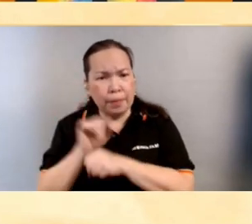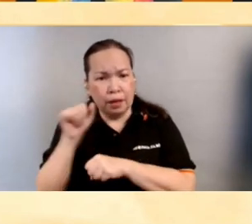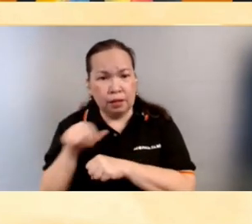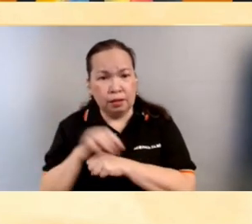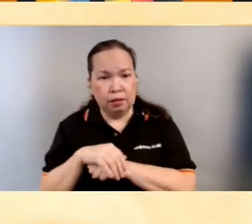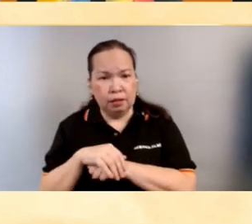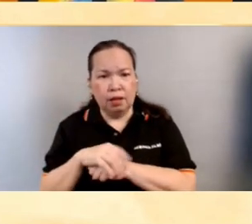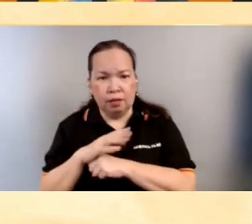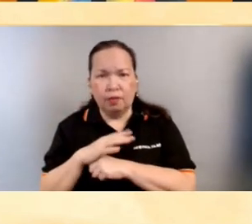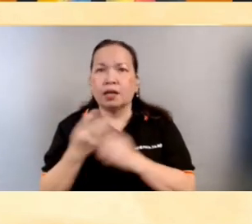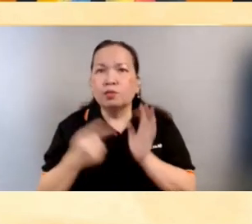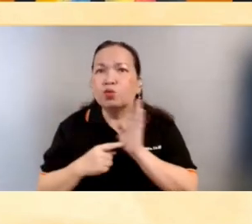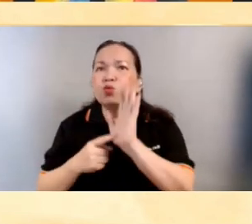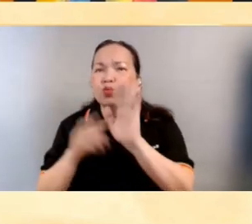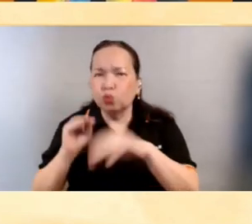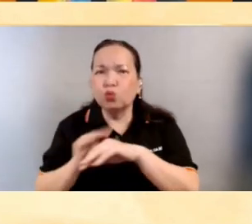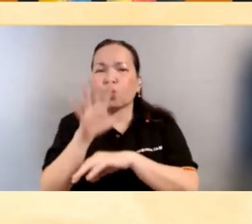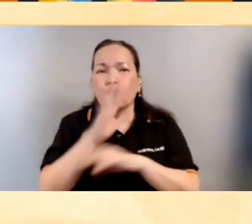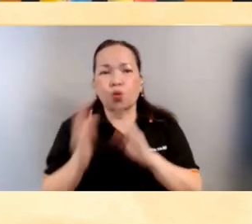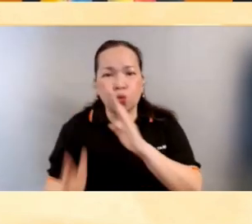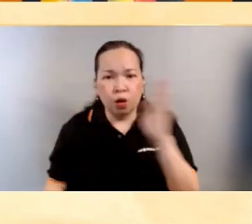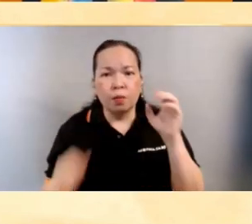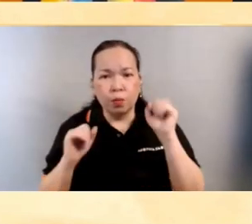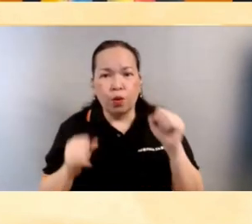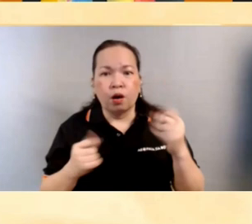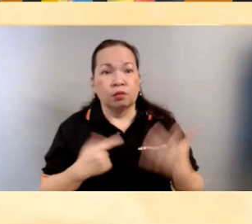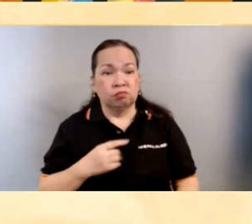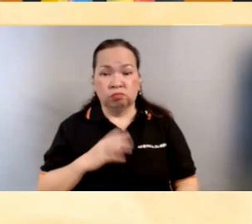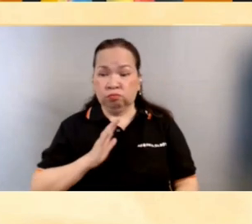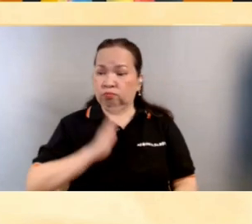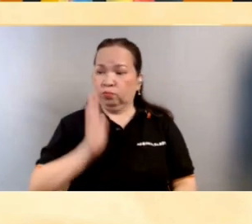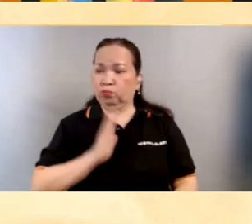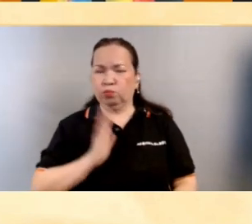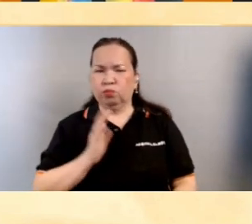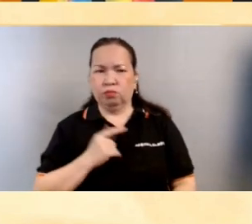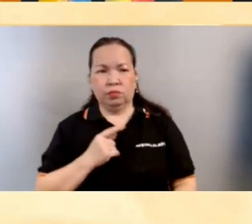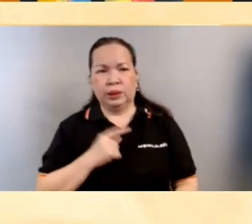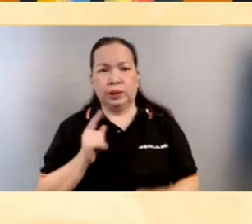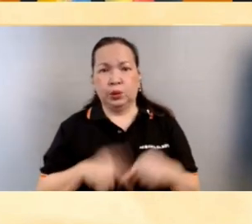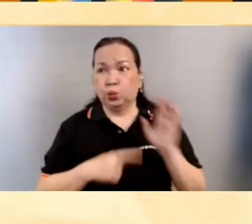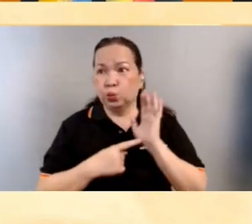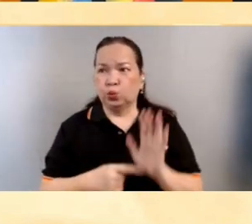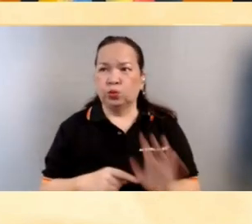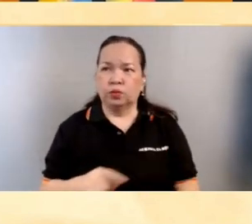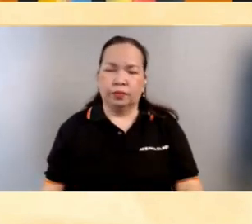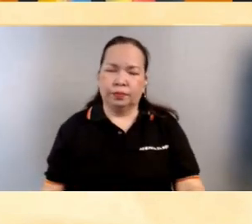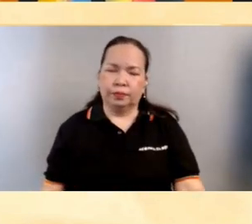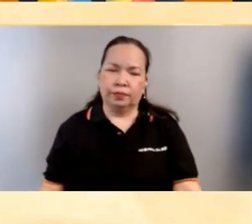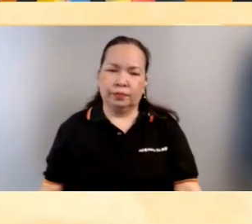export them to the Western world, where you have to be always composed and not feeling. And I think that's very